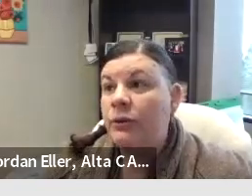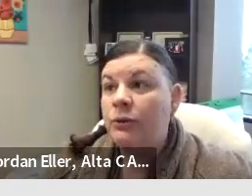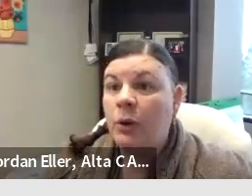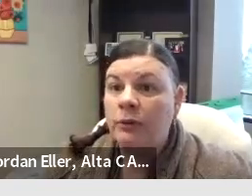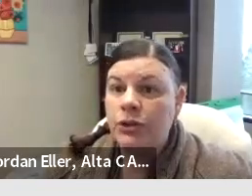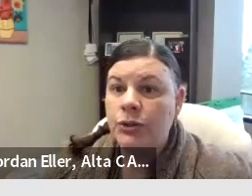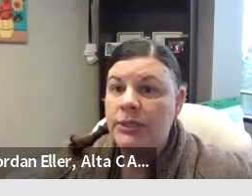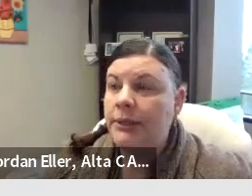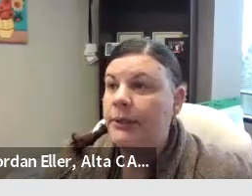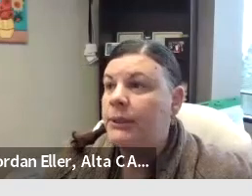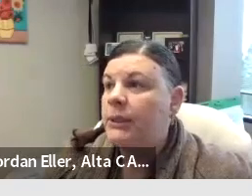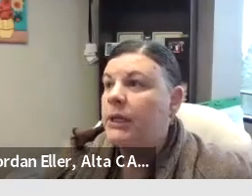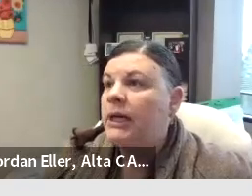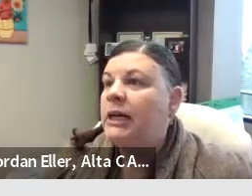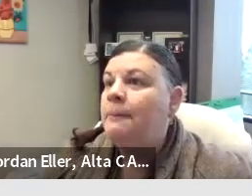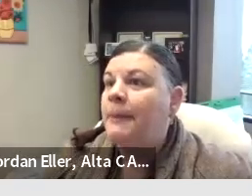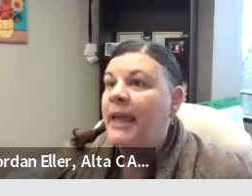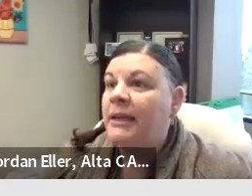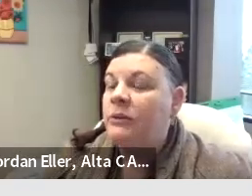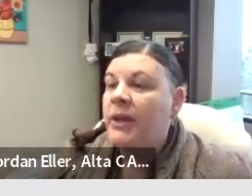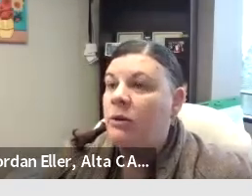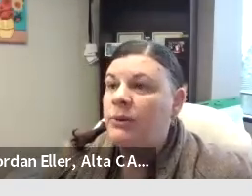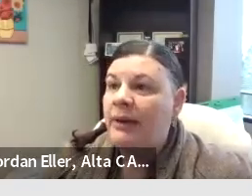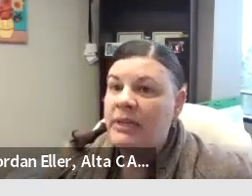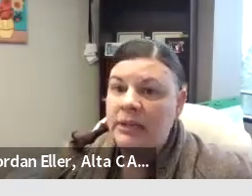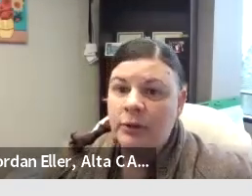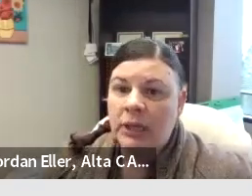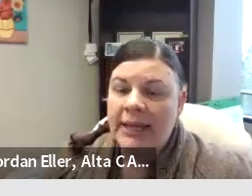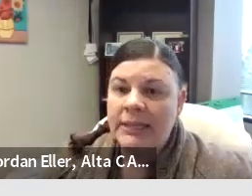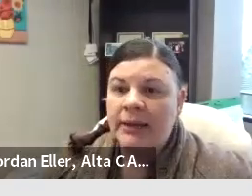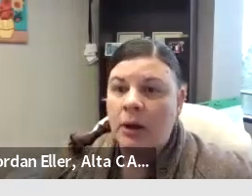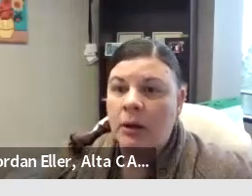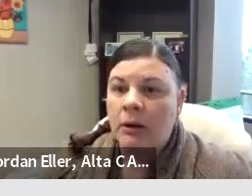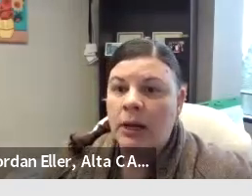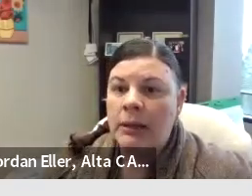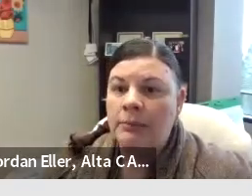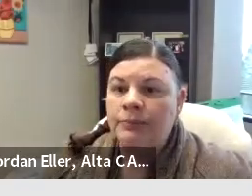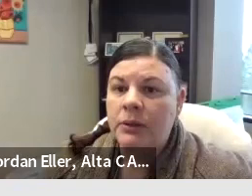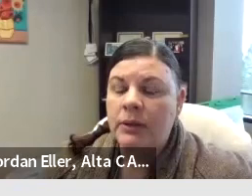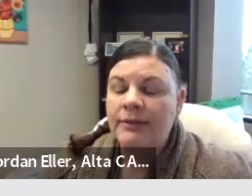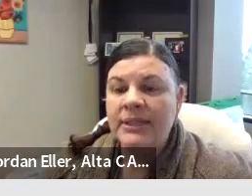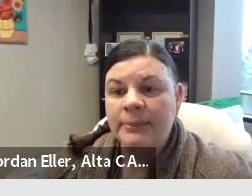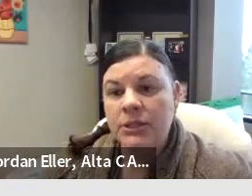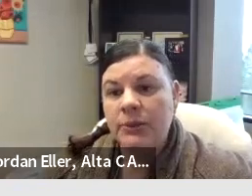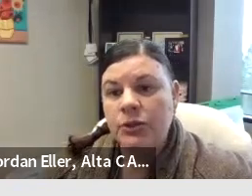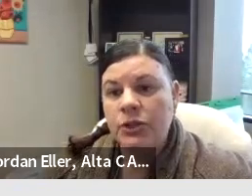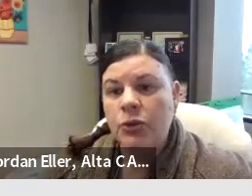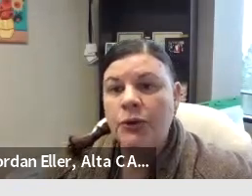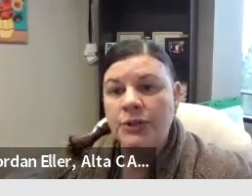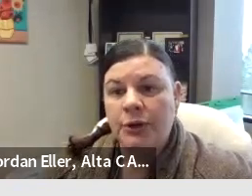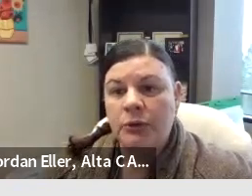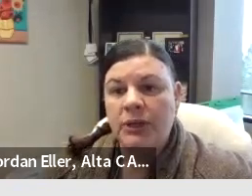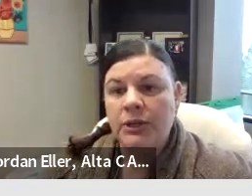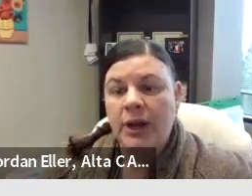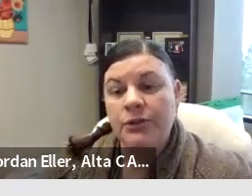be vendored through our regional center. And we also have a need for clients that are have substance abuse